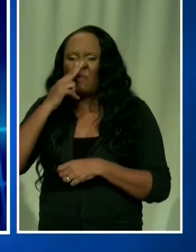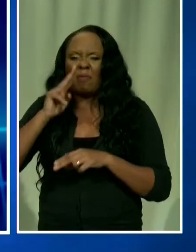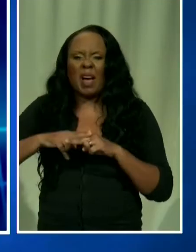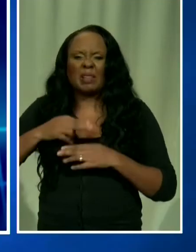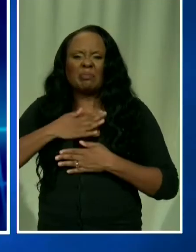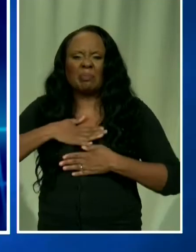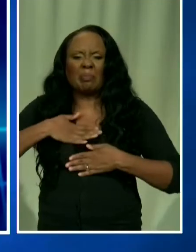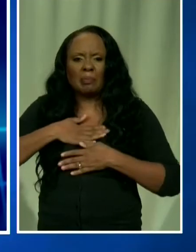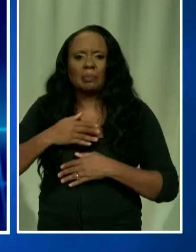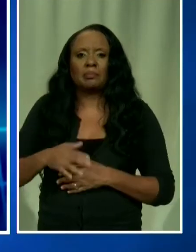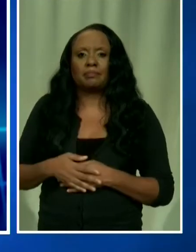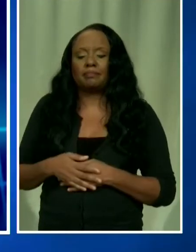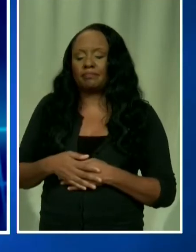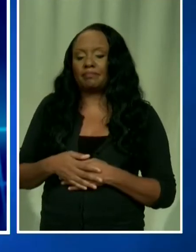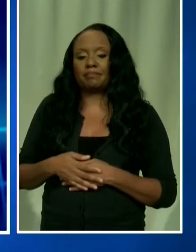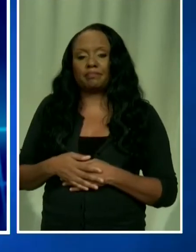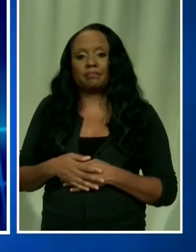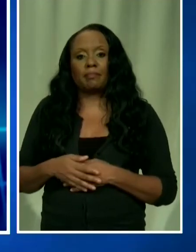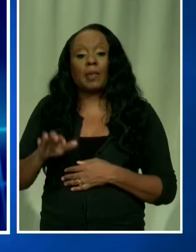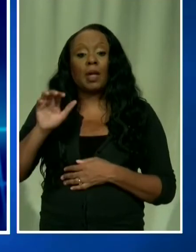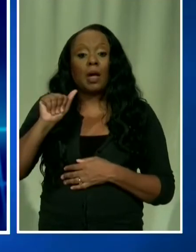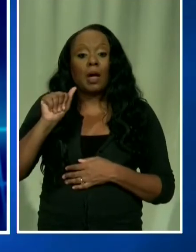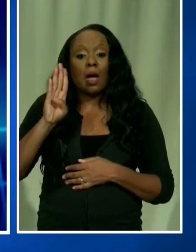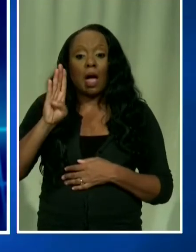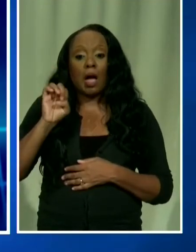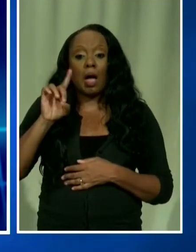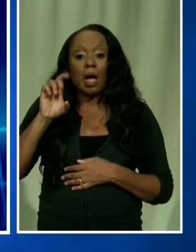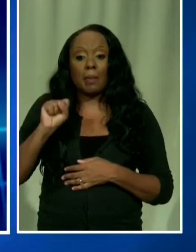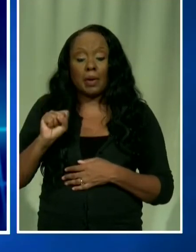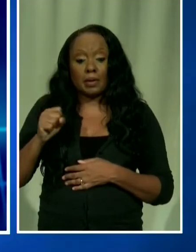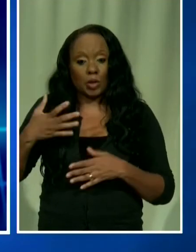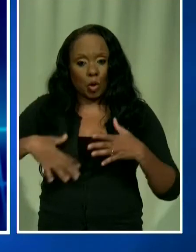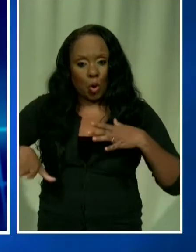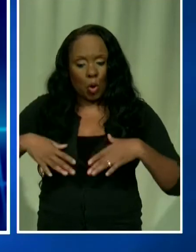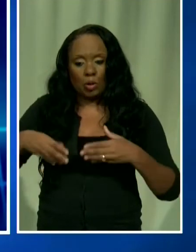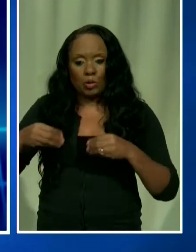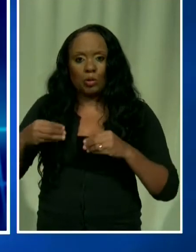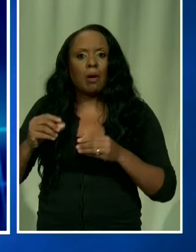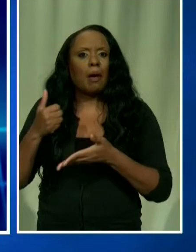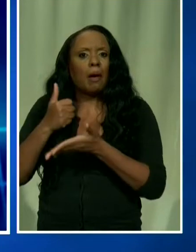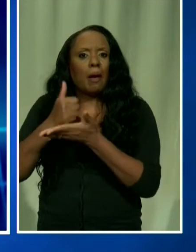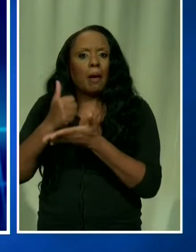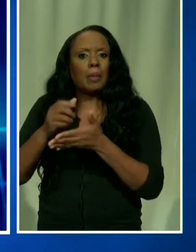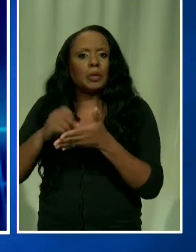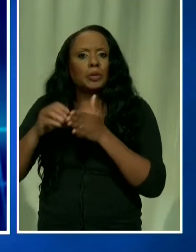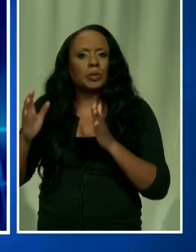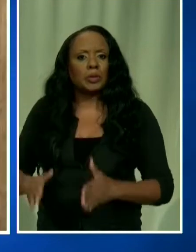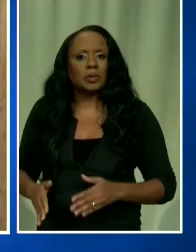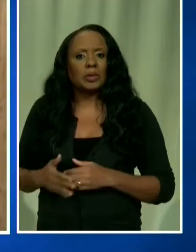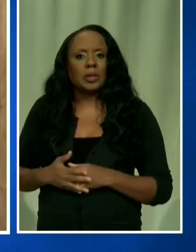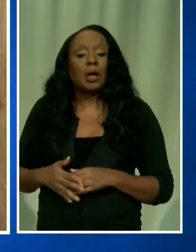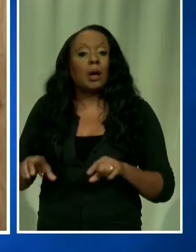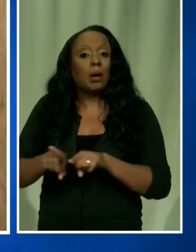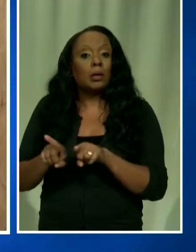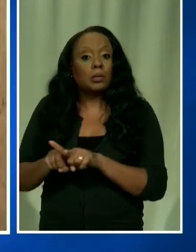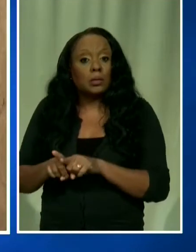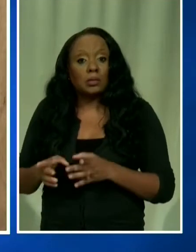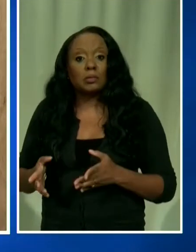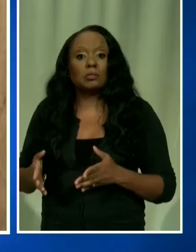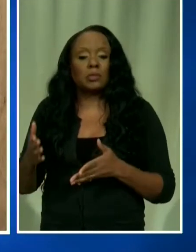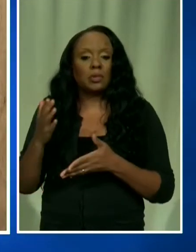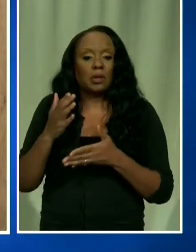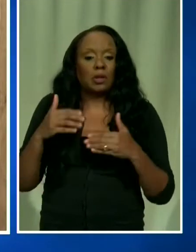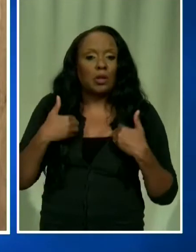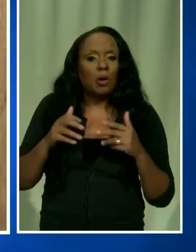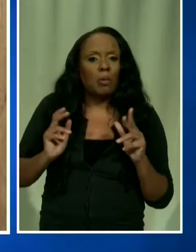young people with the transition from the classroom to the workplace. This time around, the company has provided part-time employment for several